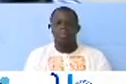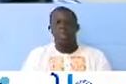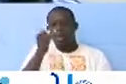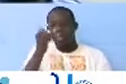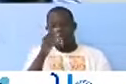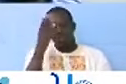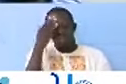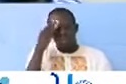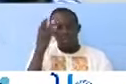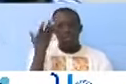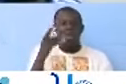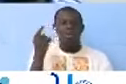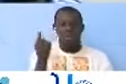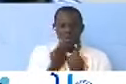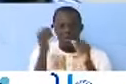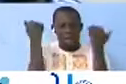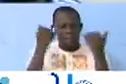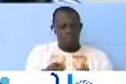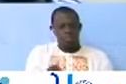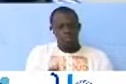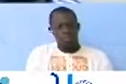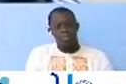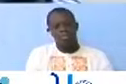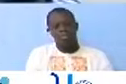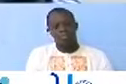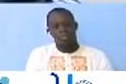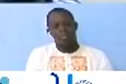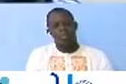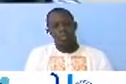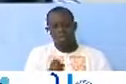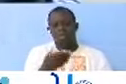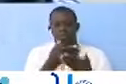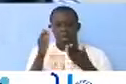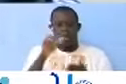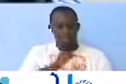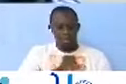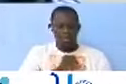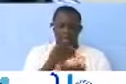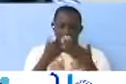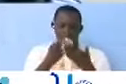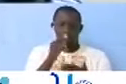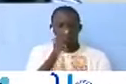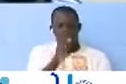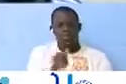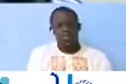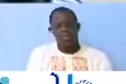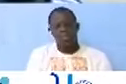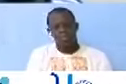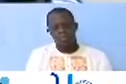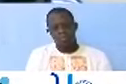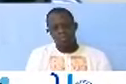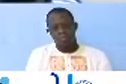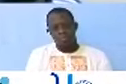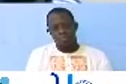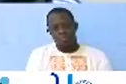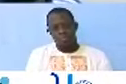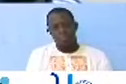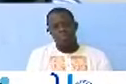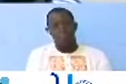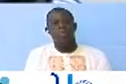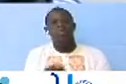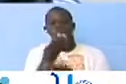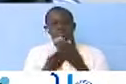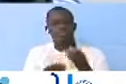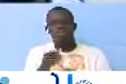Yes, you know when the incident happened, that's why I'm saying to you, the betrayal